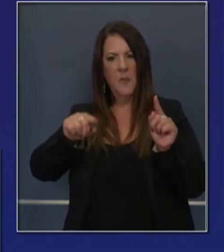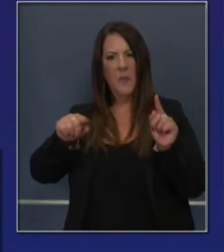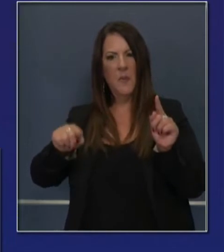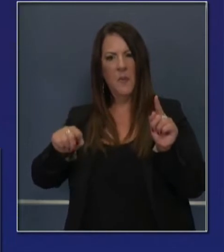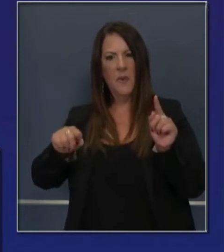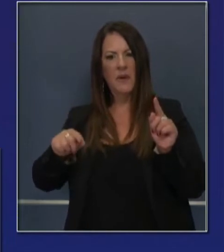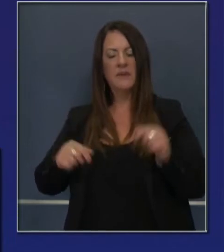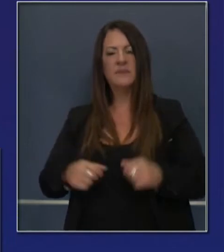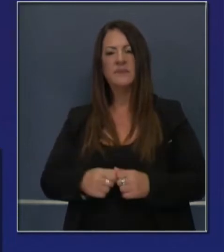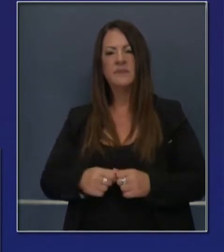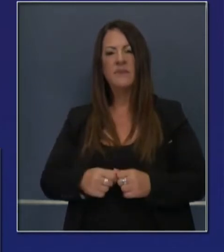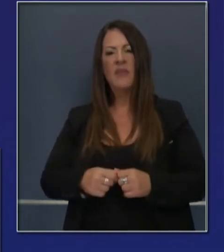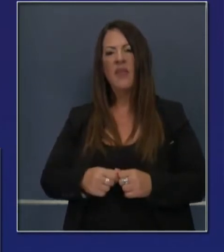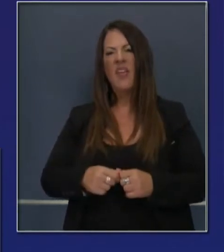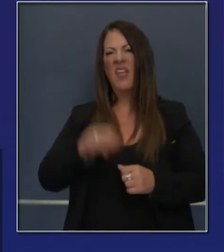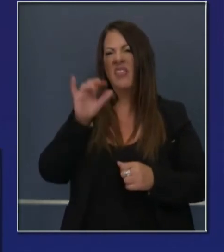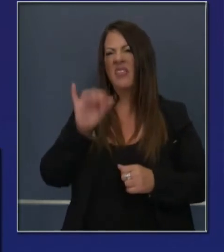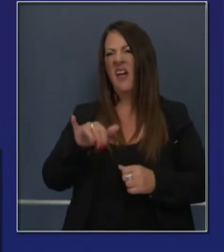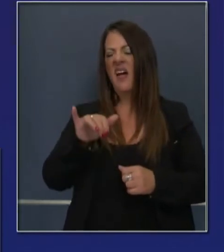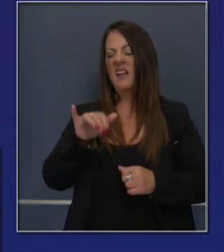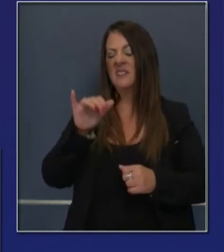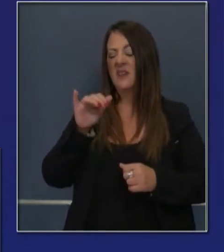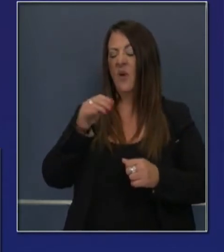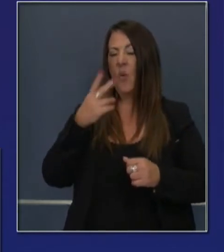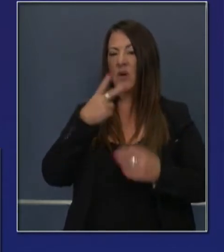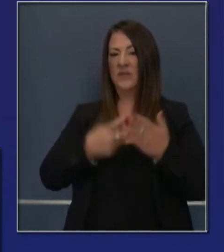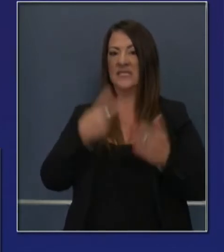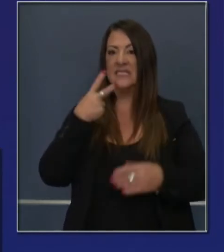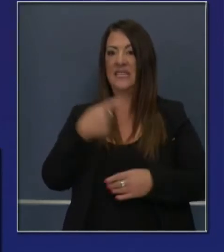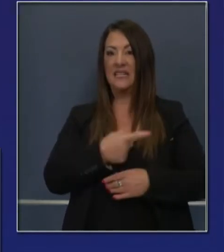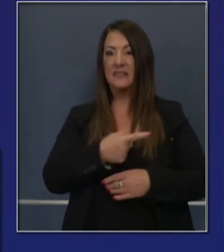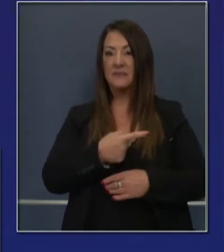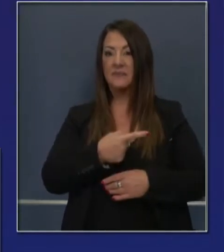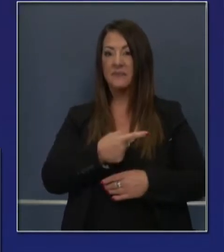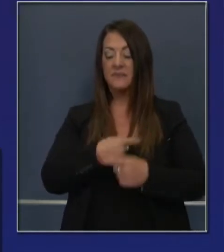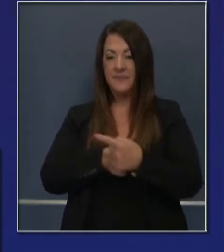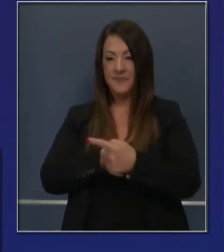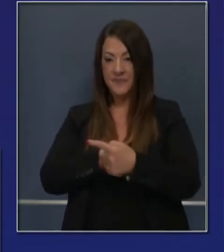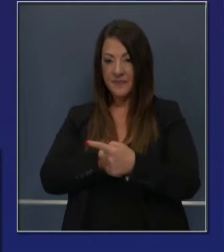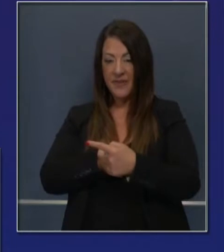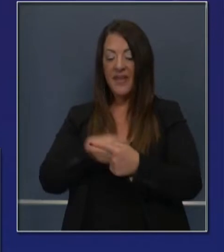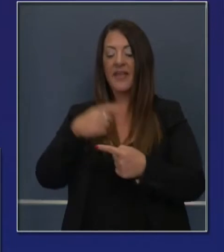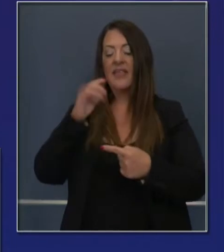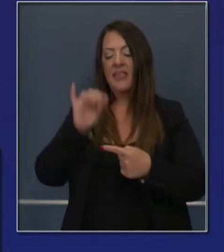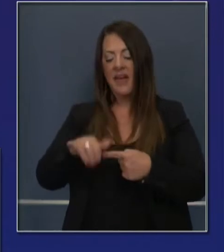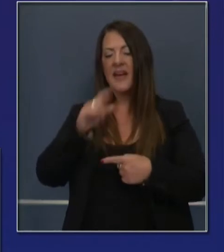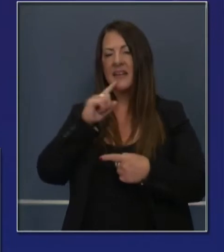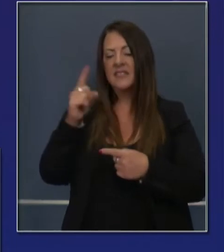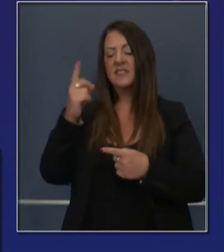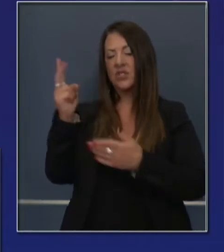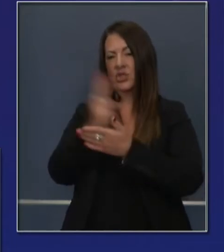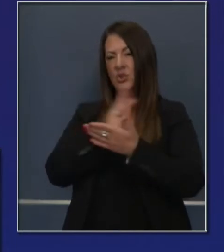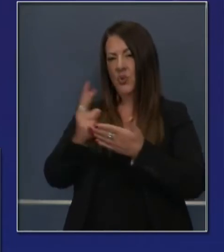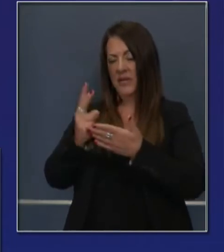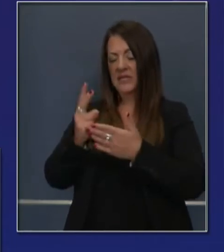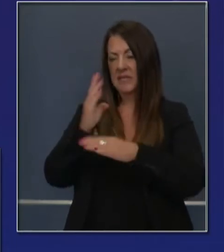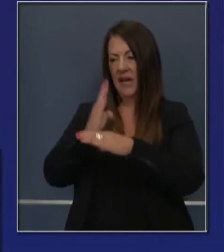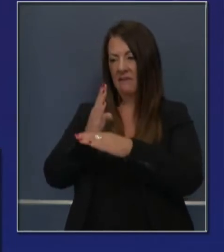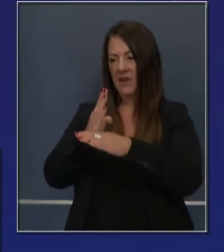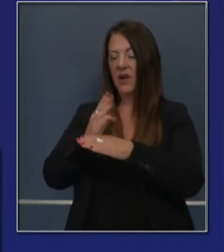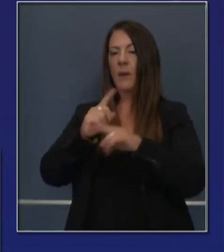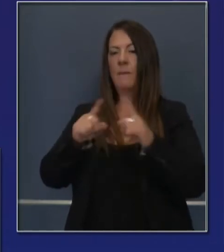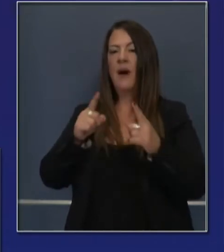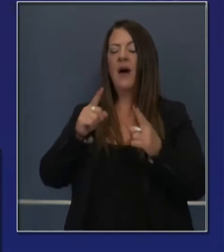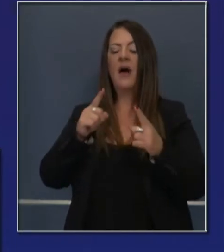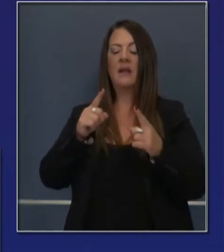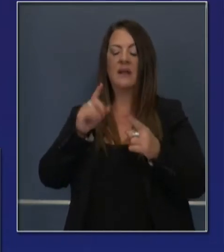think importantly, the 7-day, this is the 14-day positivity at 5.1%. The 7-day positivity is at